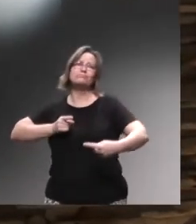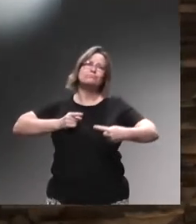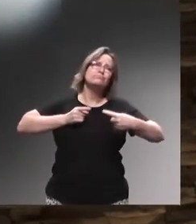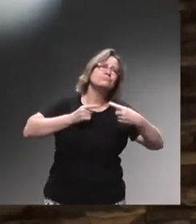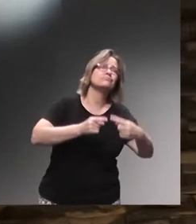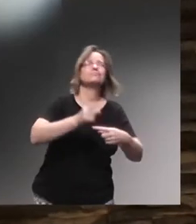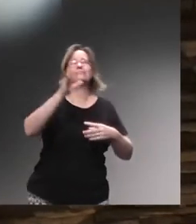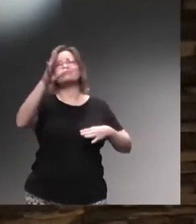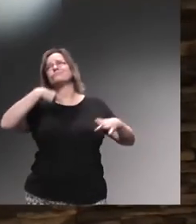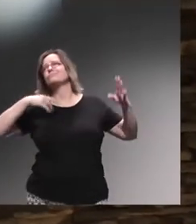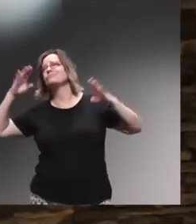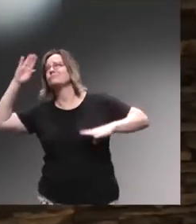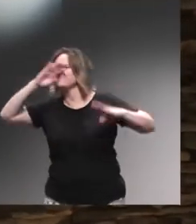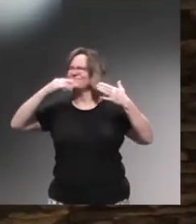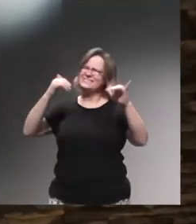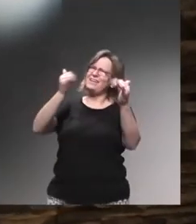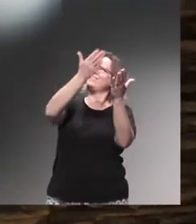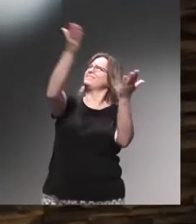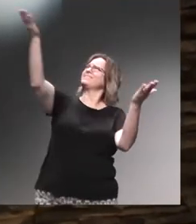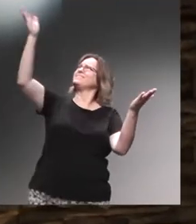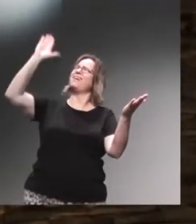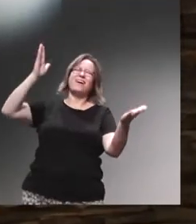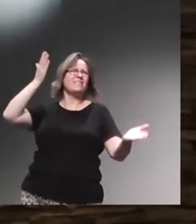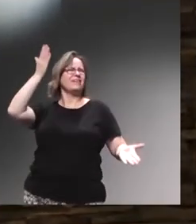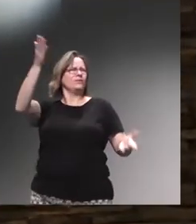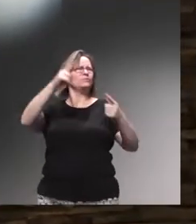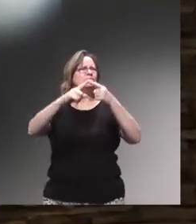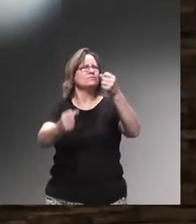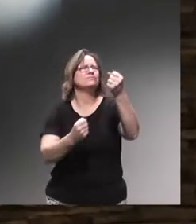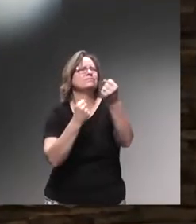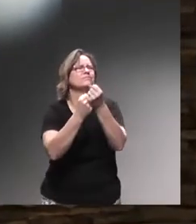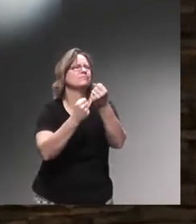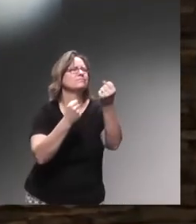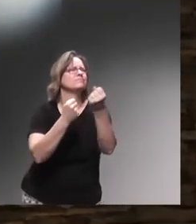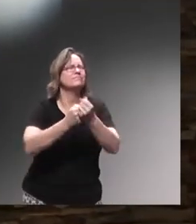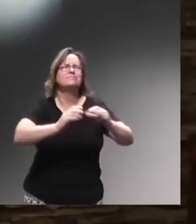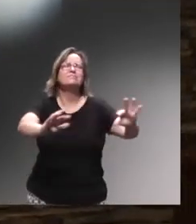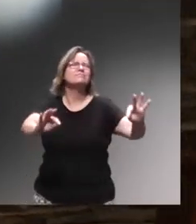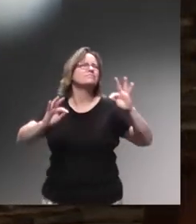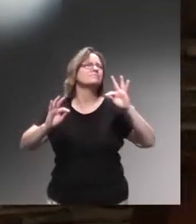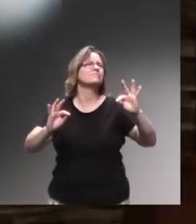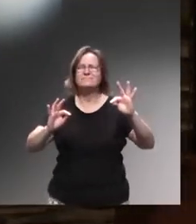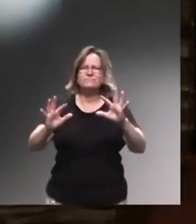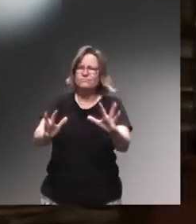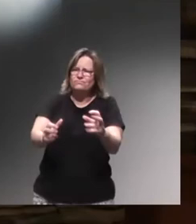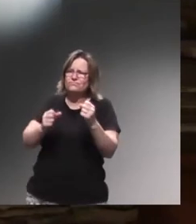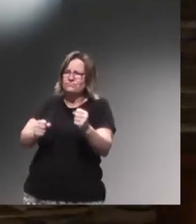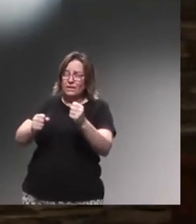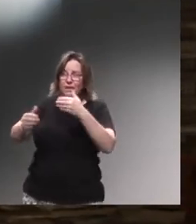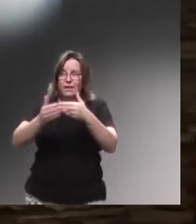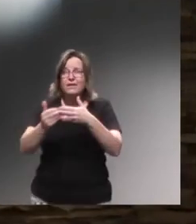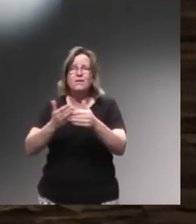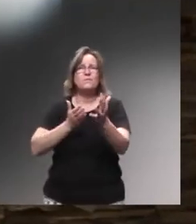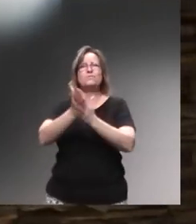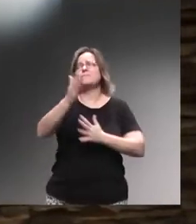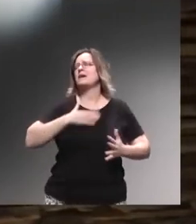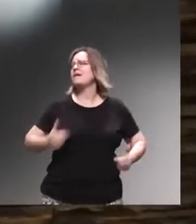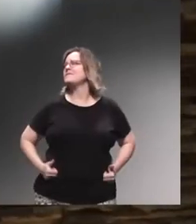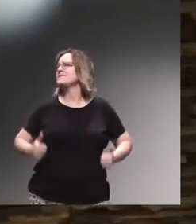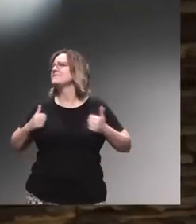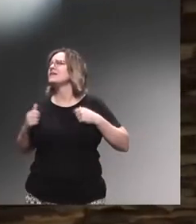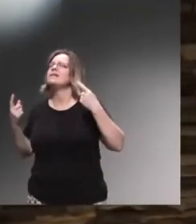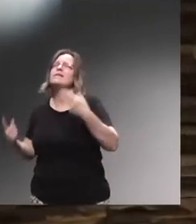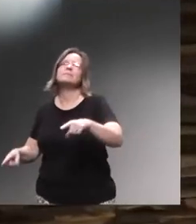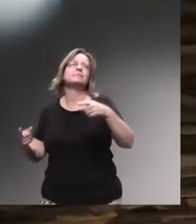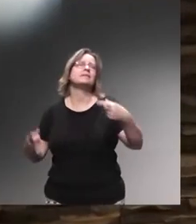good. Through the peaks and the valleys. So good. The Spirit is inside me. So